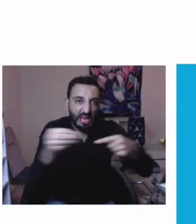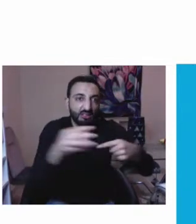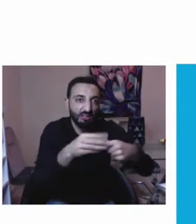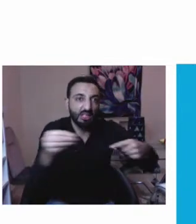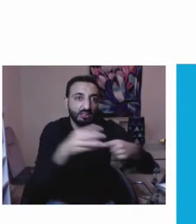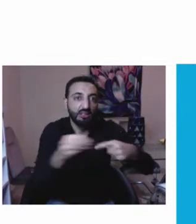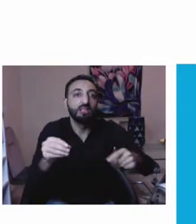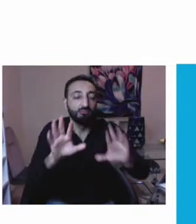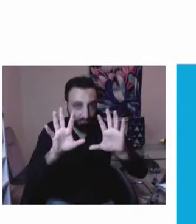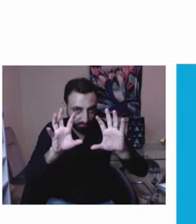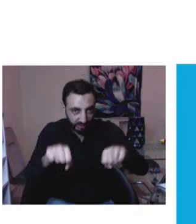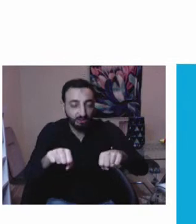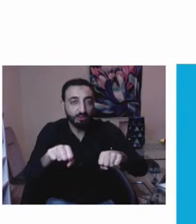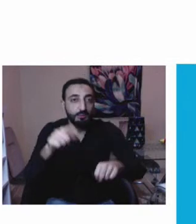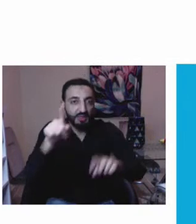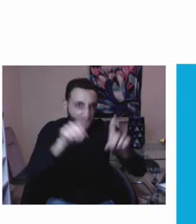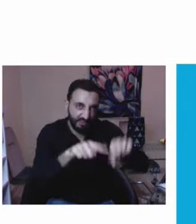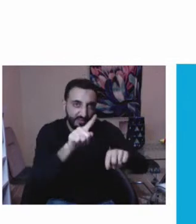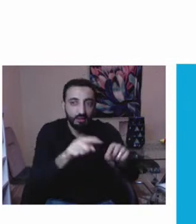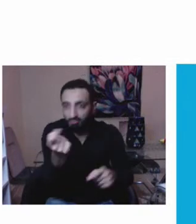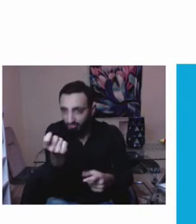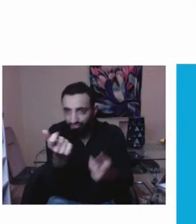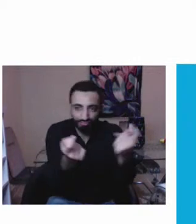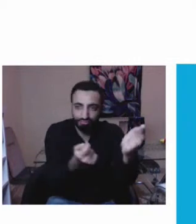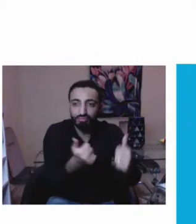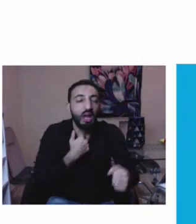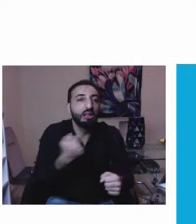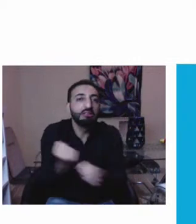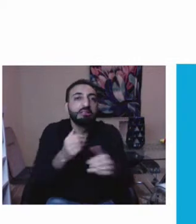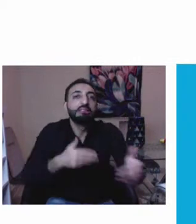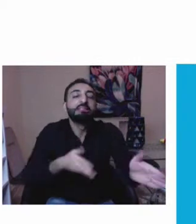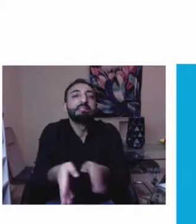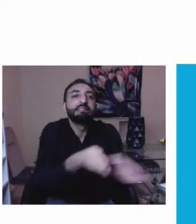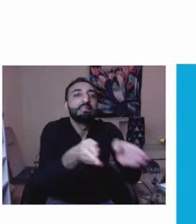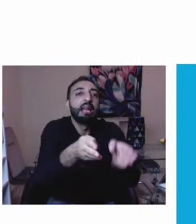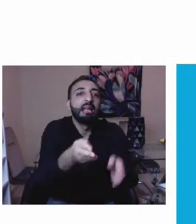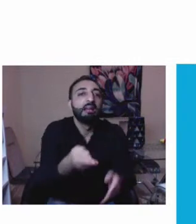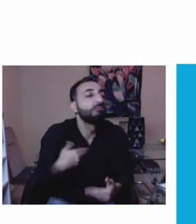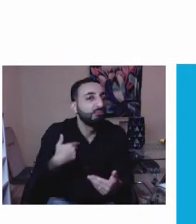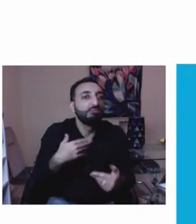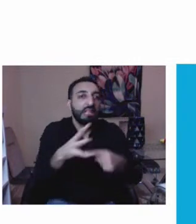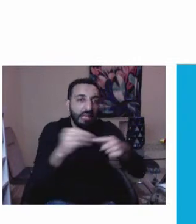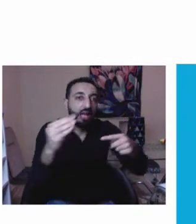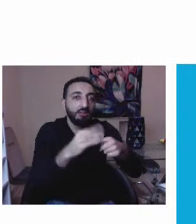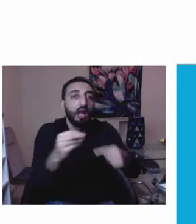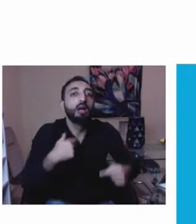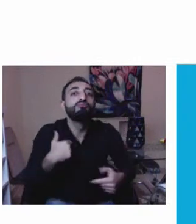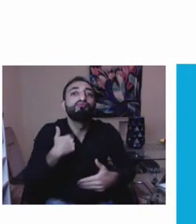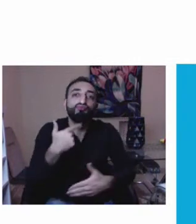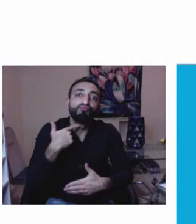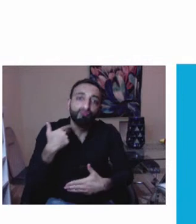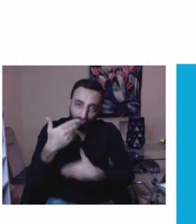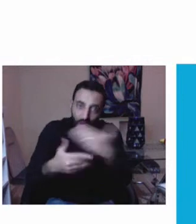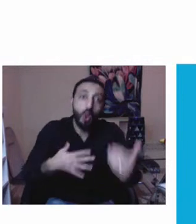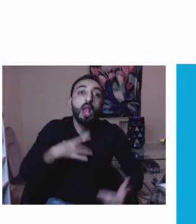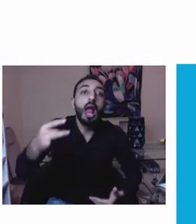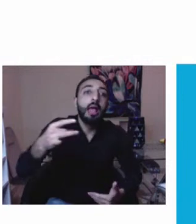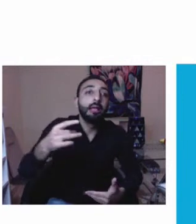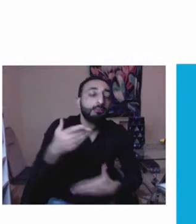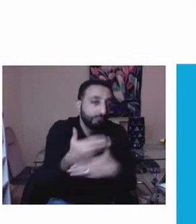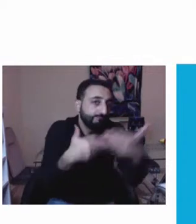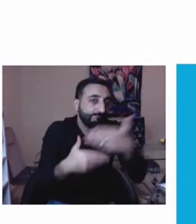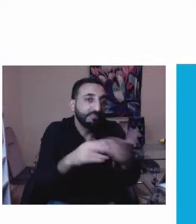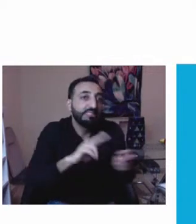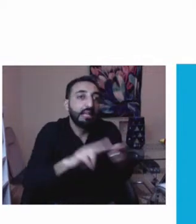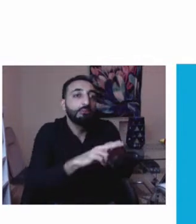for enhancing effective financing for youth-led peace building. To address these knowledge gaps, partners within the Global